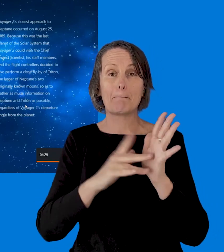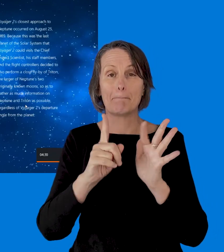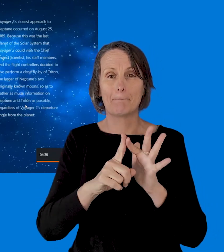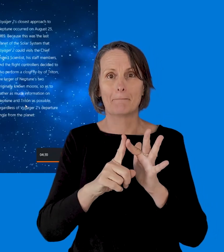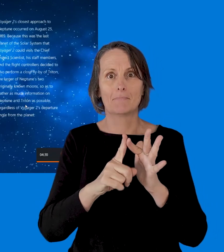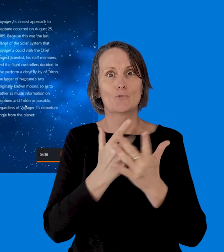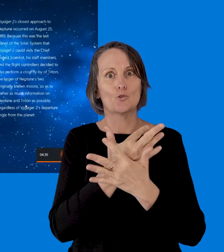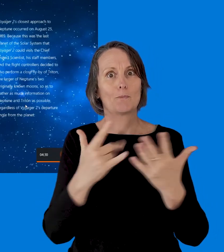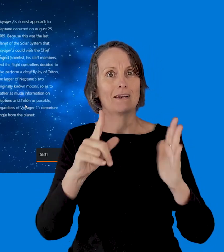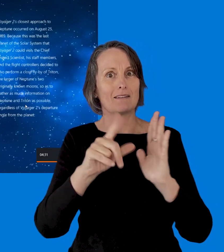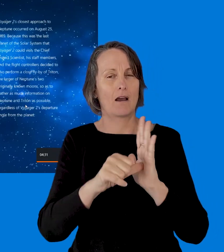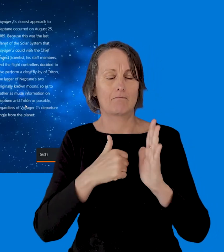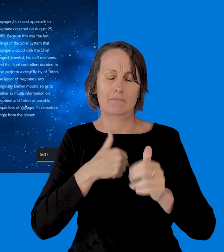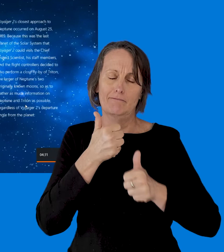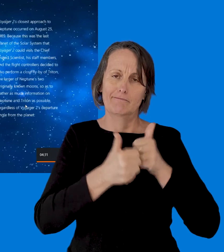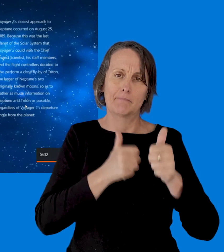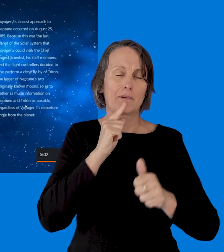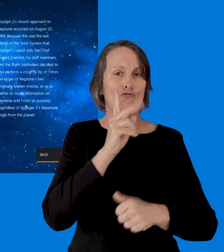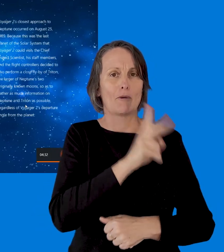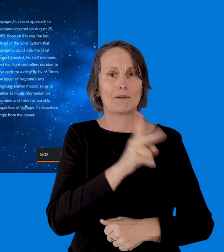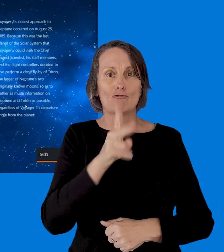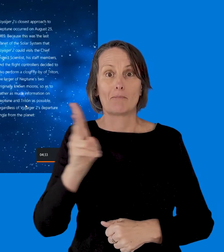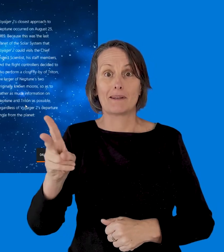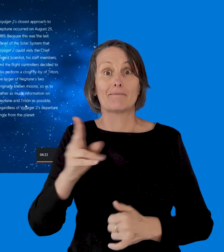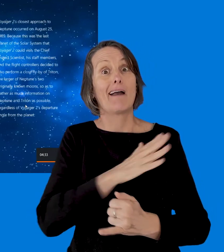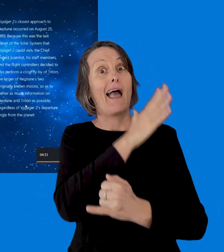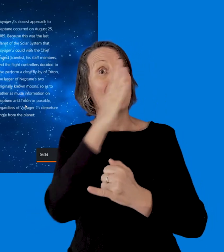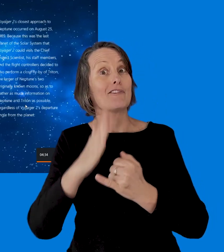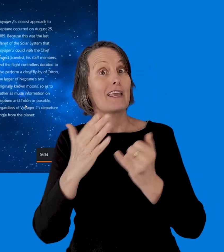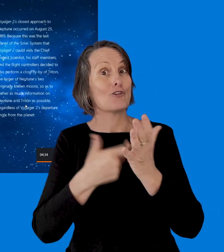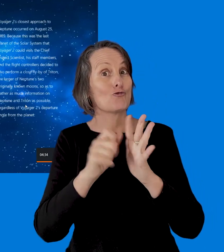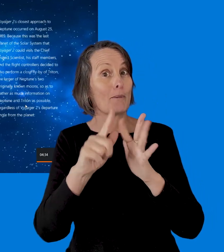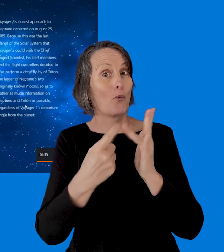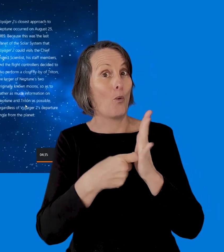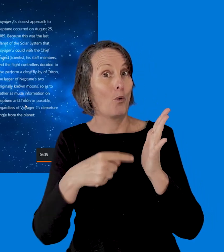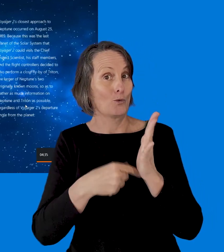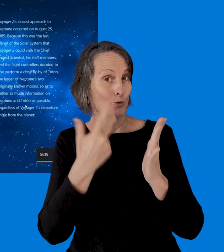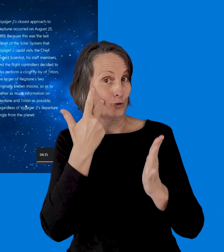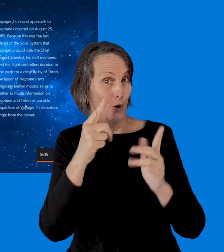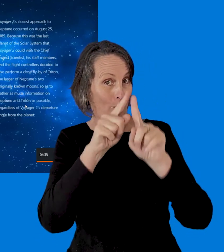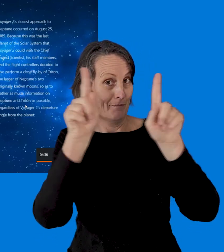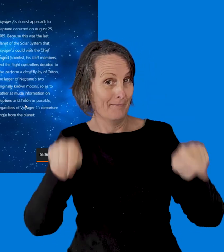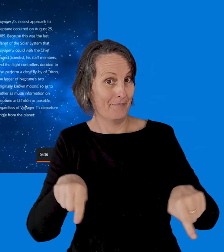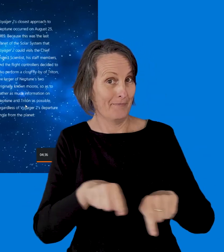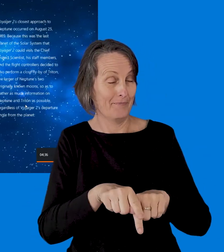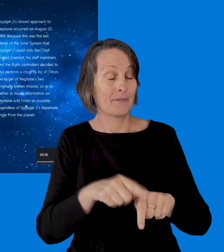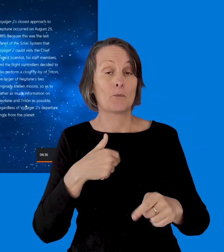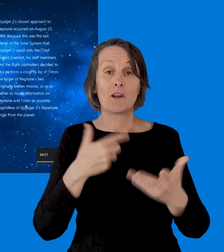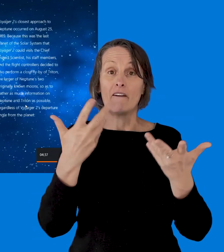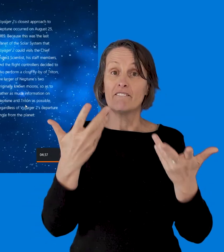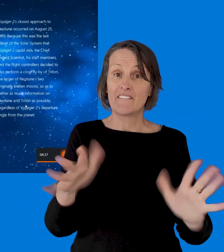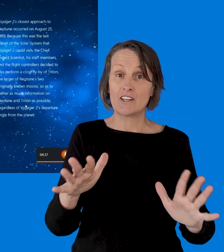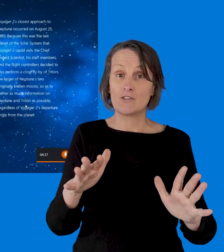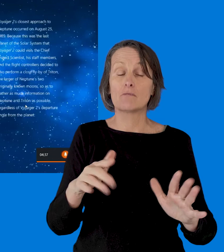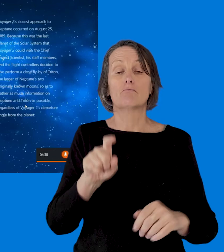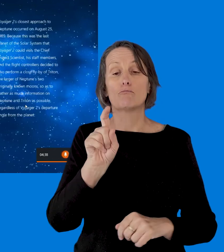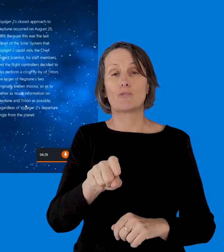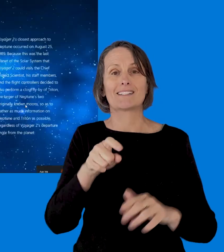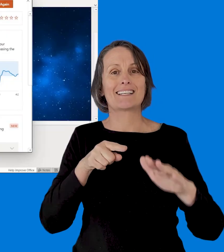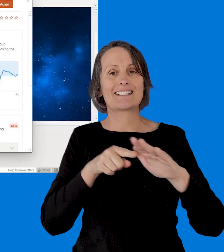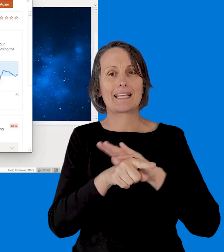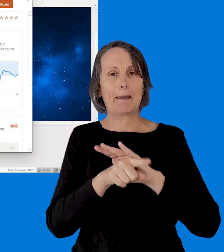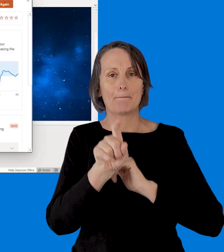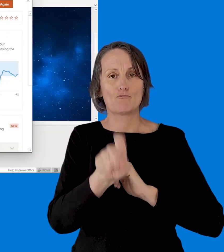lot of times there. My favorite adjective. When we get to the final report, we'll show you what that looks like. Now, when I'm done, I will hit the escape